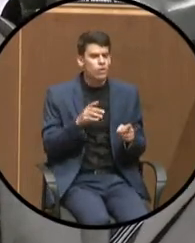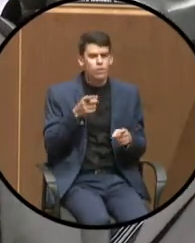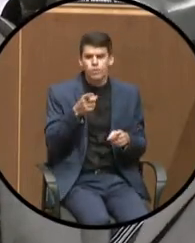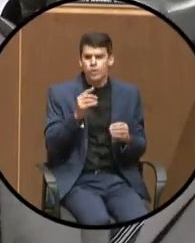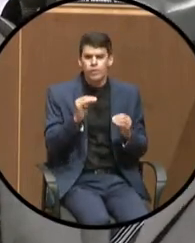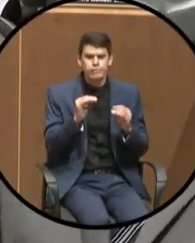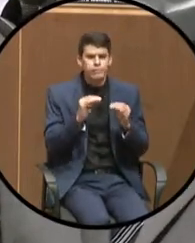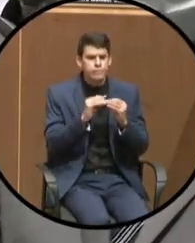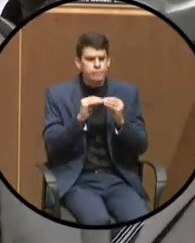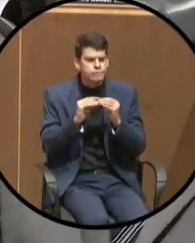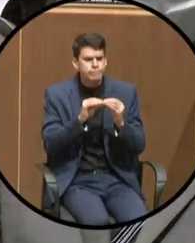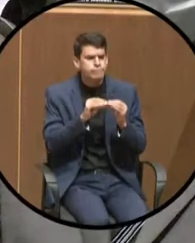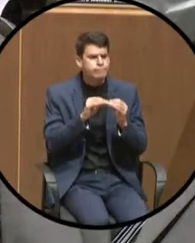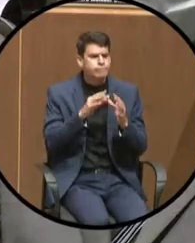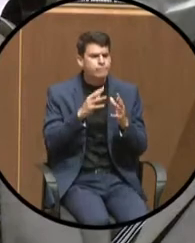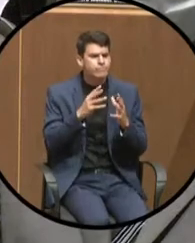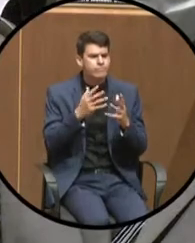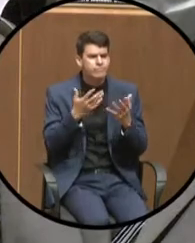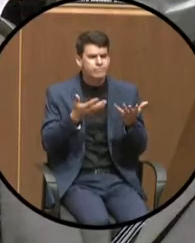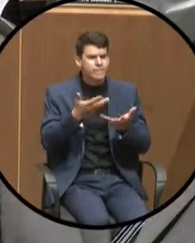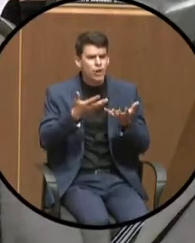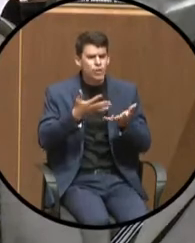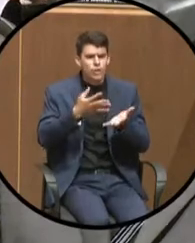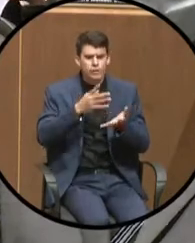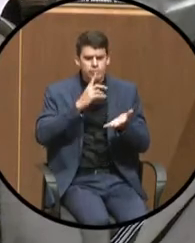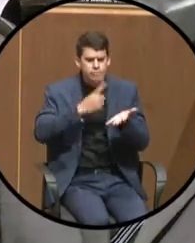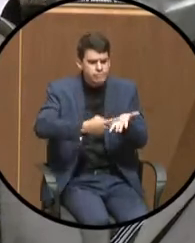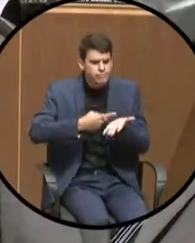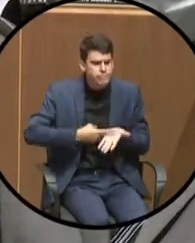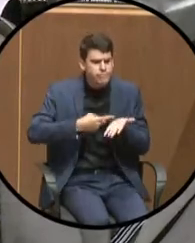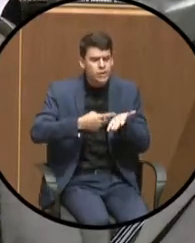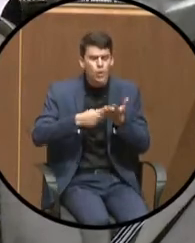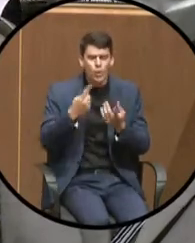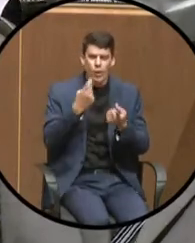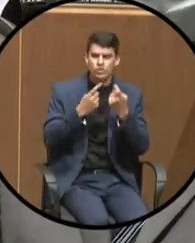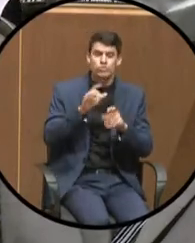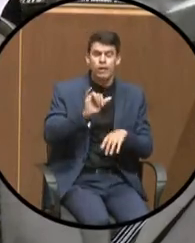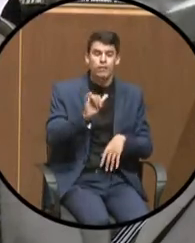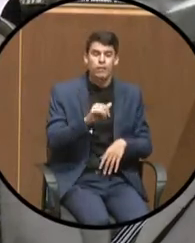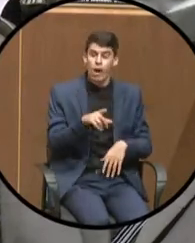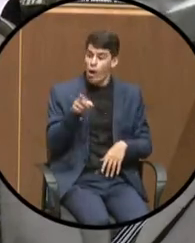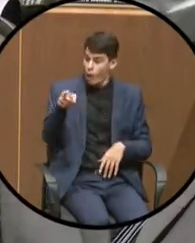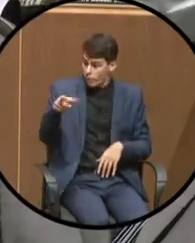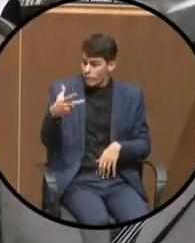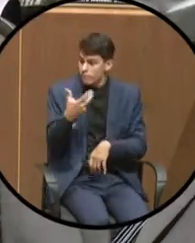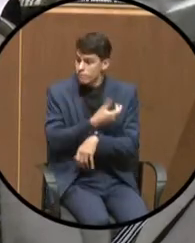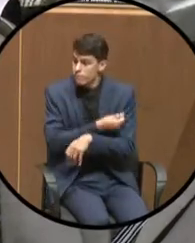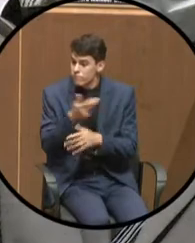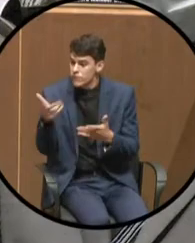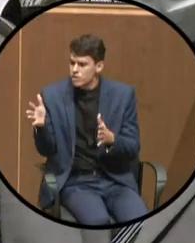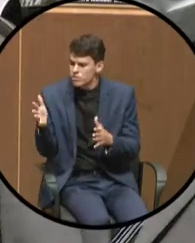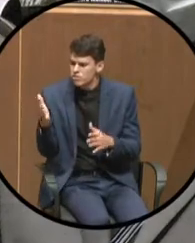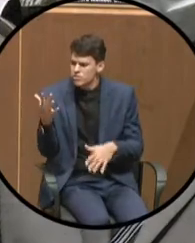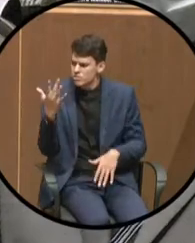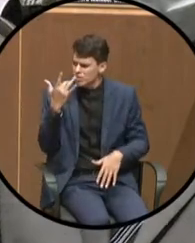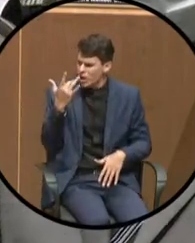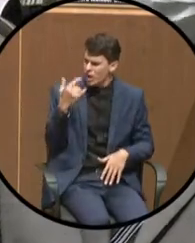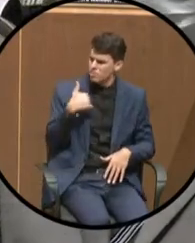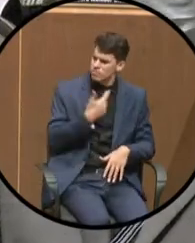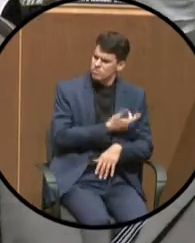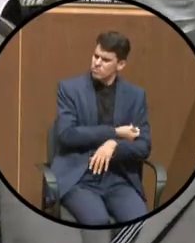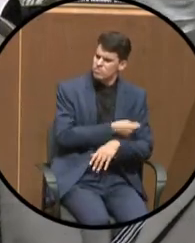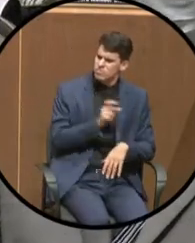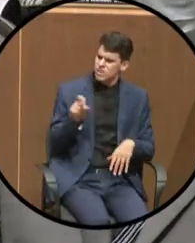about questions, not quibble, but you can debate questions of, well, if someone else is vaccinated, why does it matter if